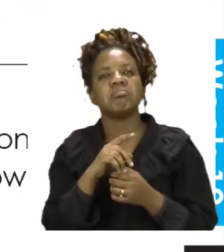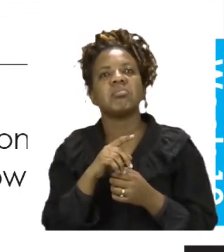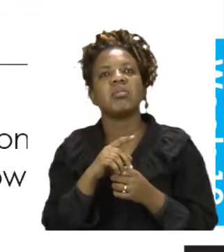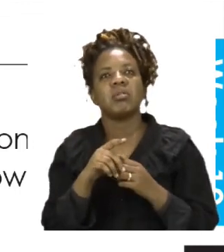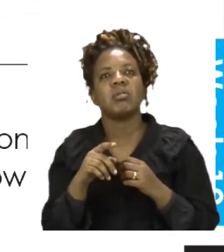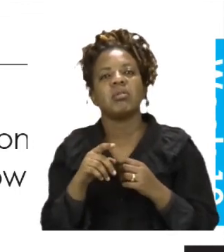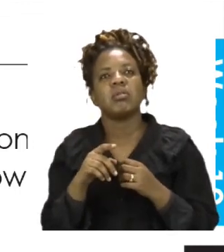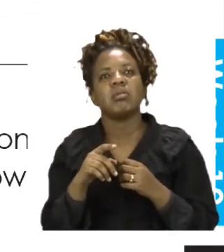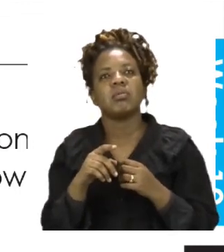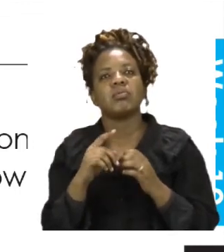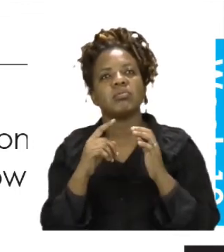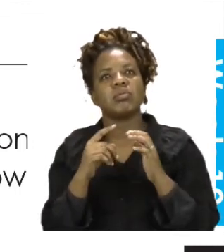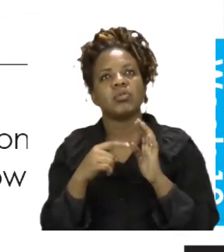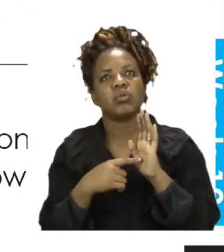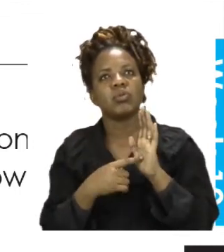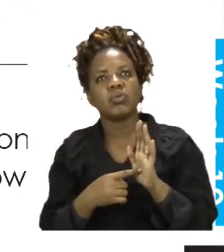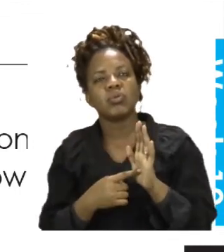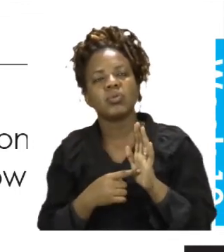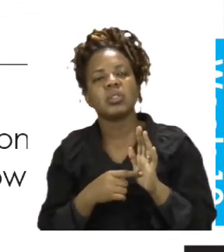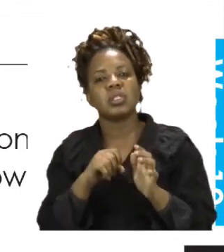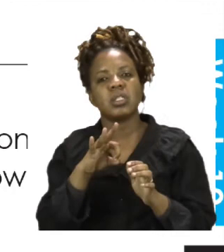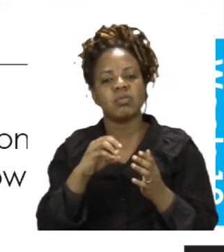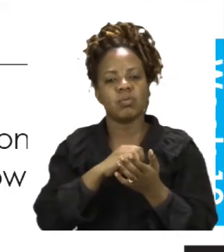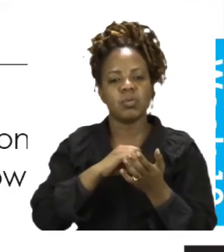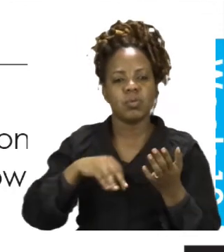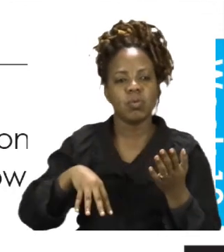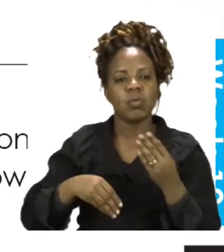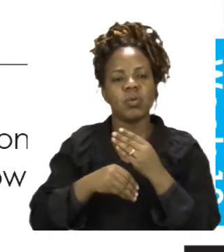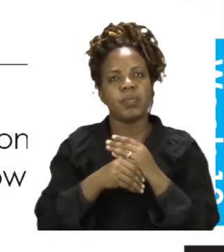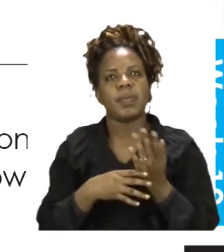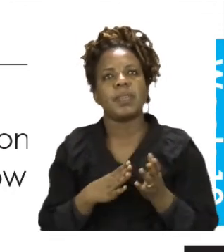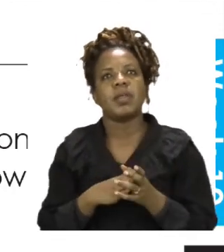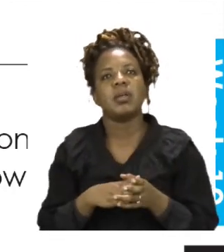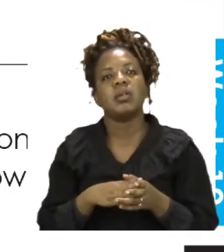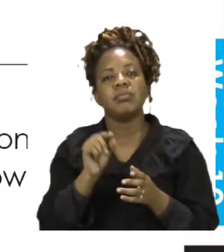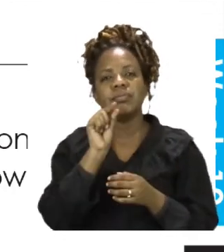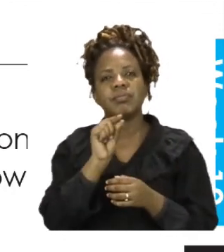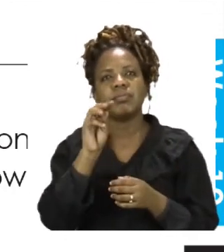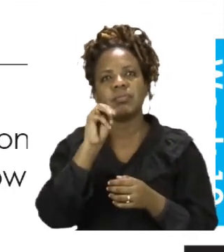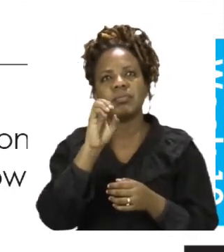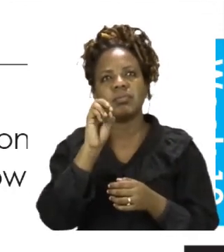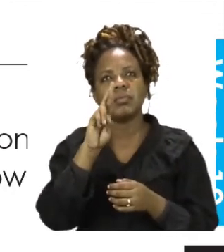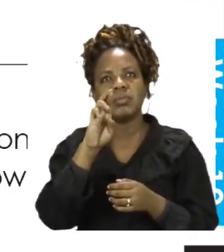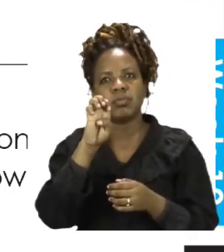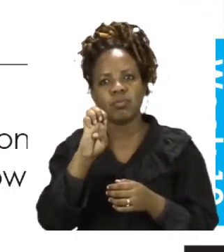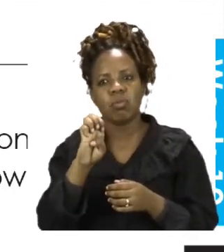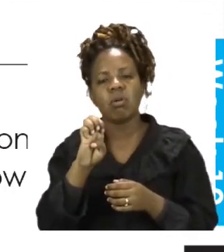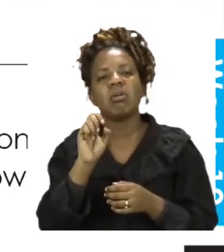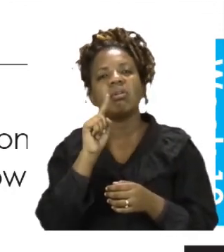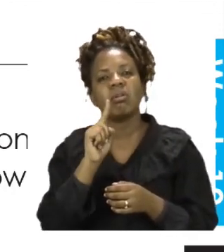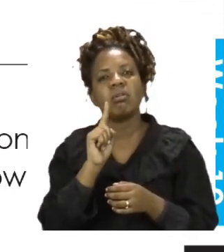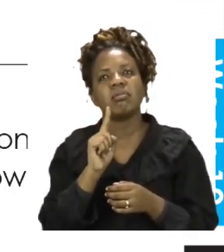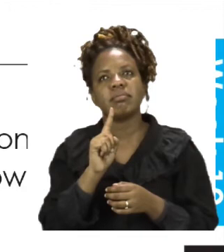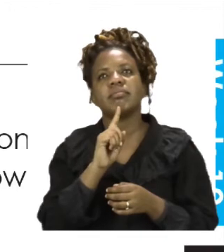or subtracting. In this case, the word more means we should add.